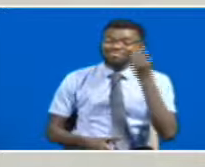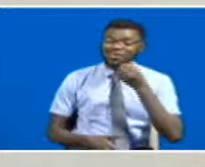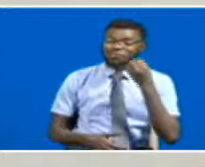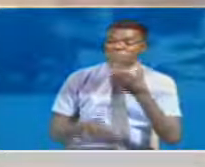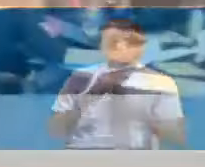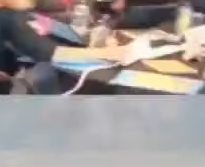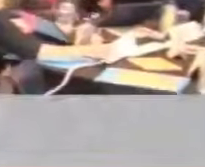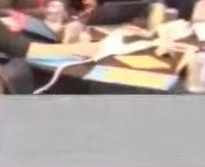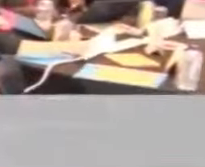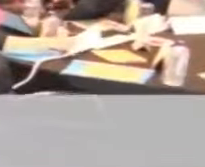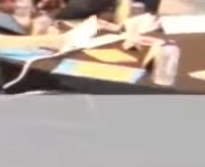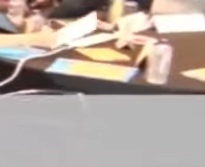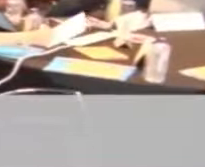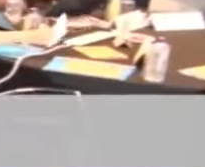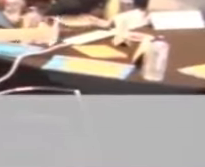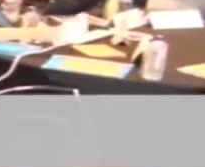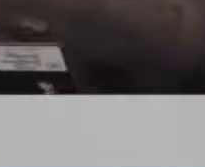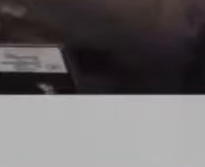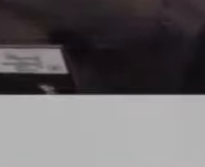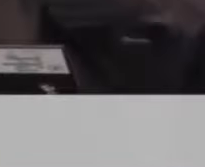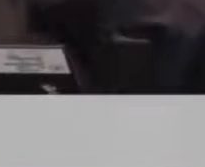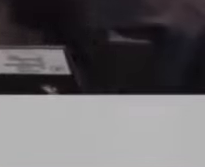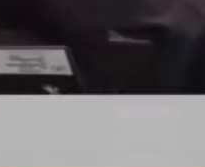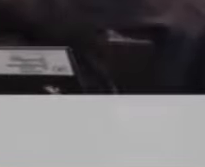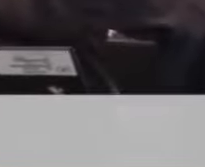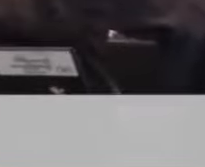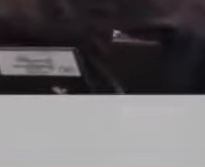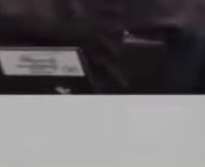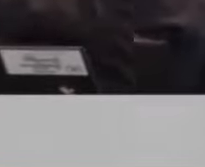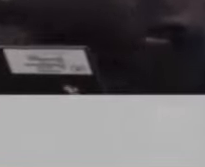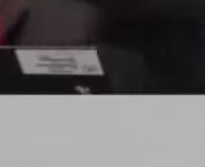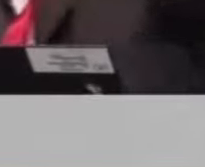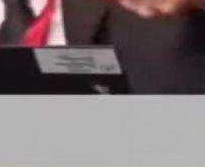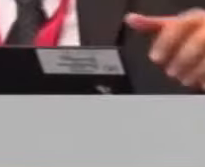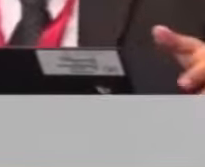get a vacation. Ahead in business, a conference on invigorating